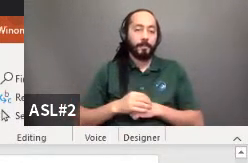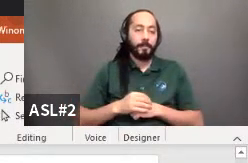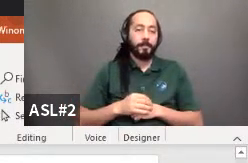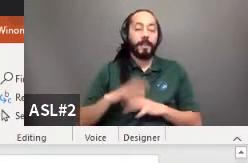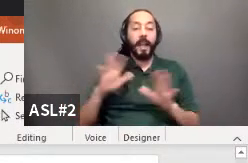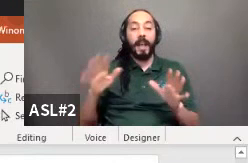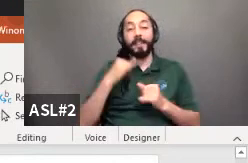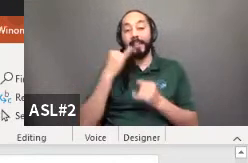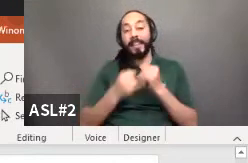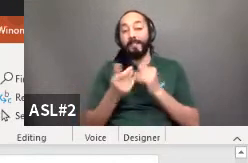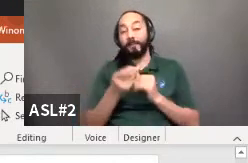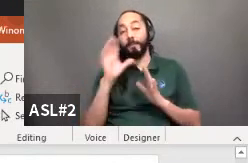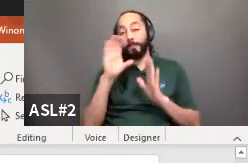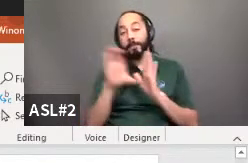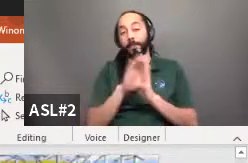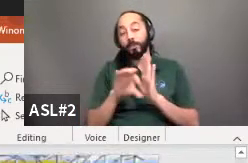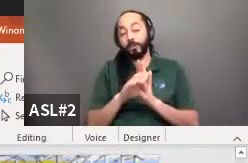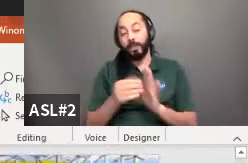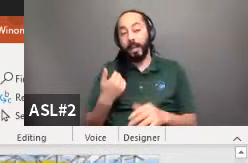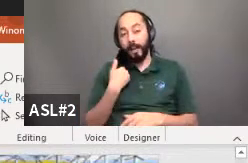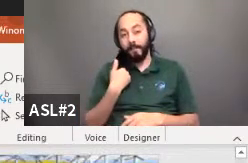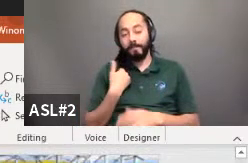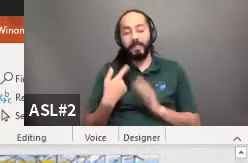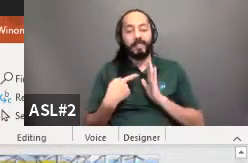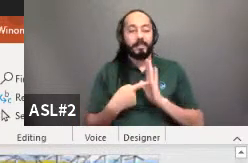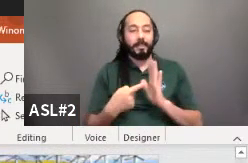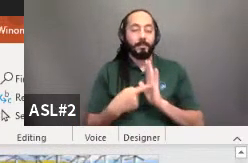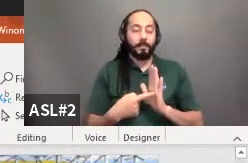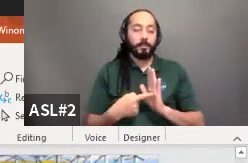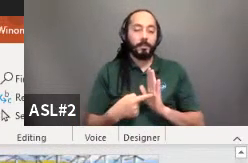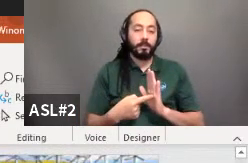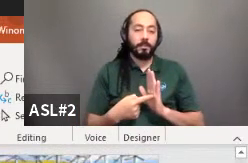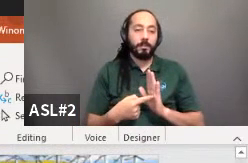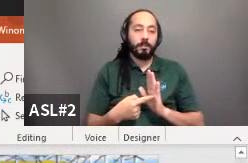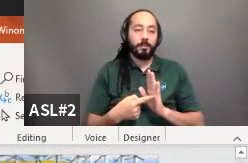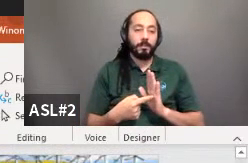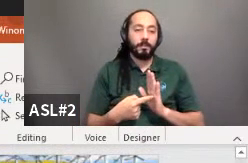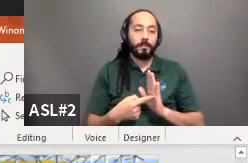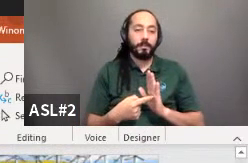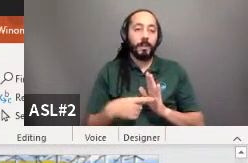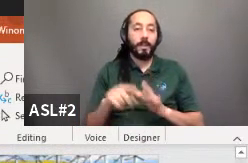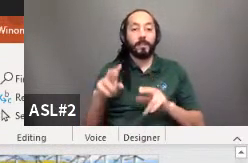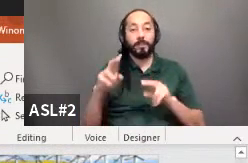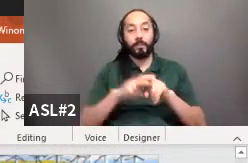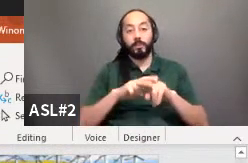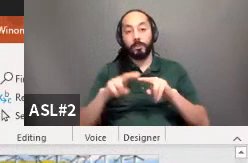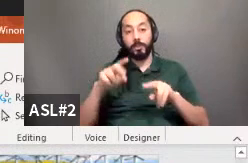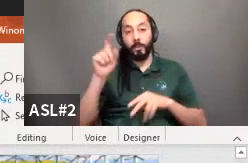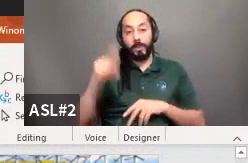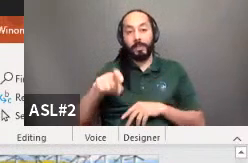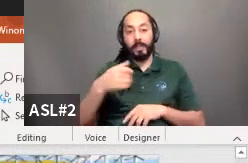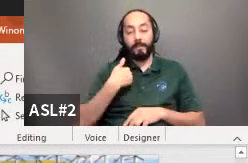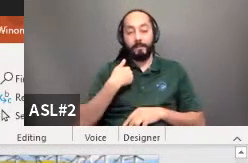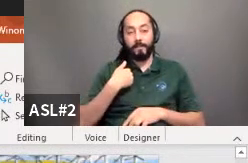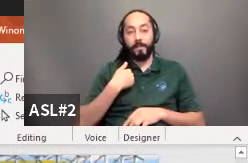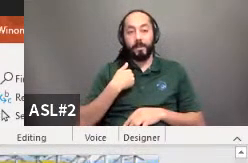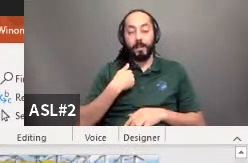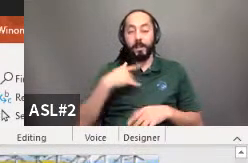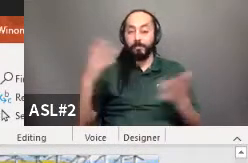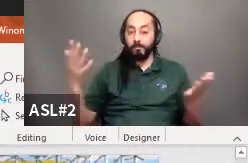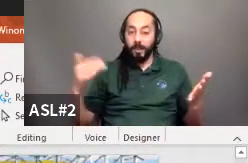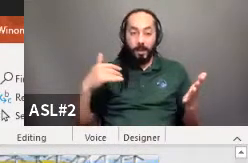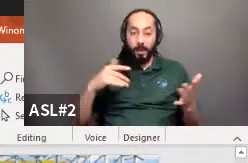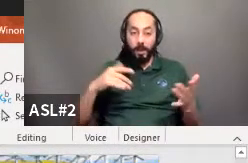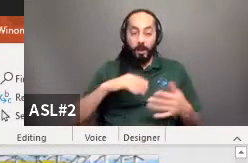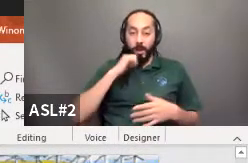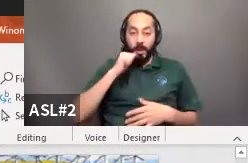I got, you know, some examples of that. This is a rail line that we need to have. We want to be the country, the North American